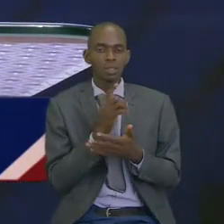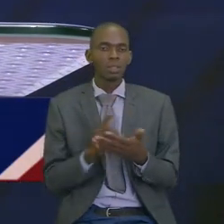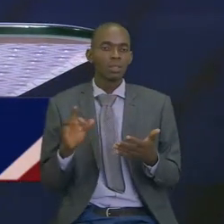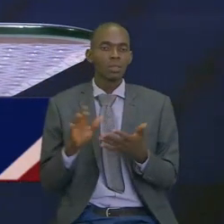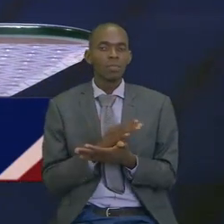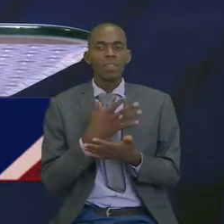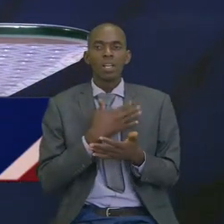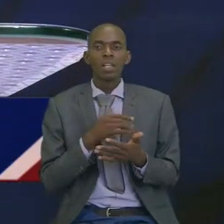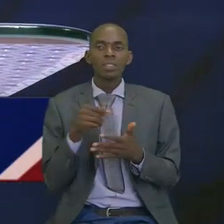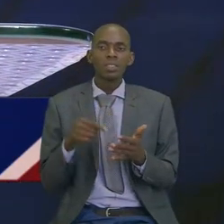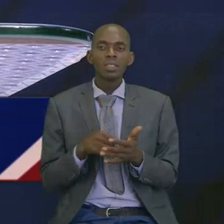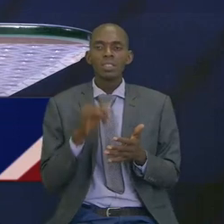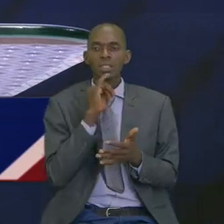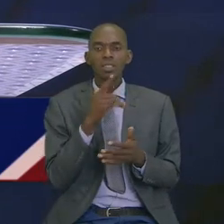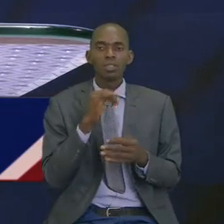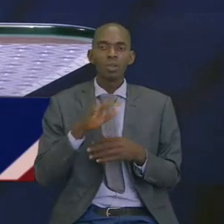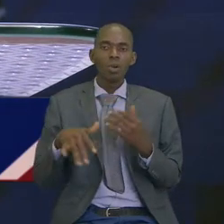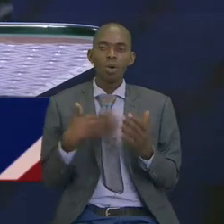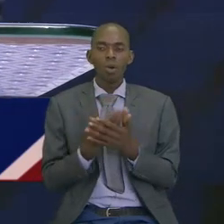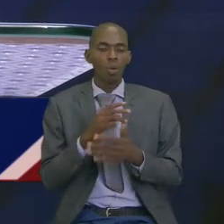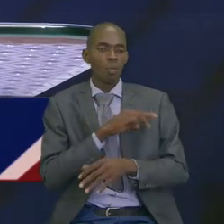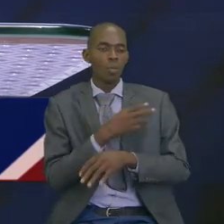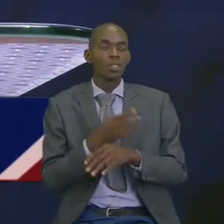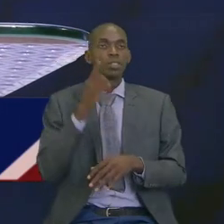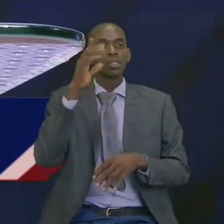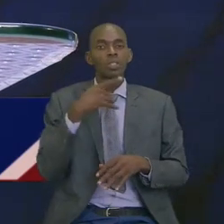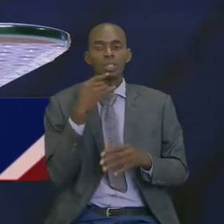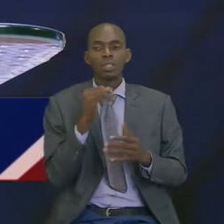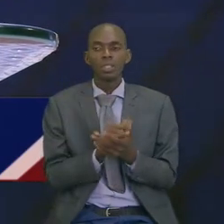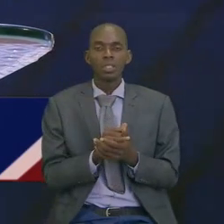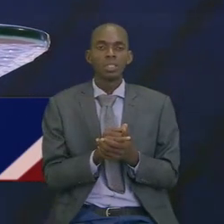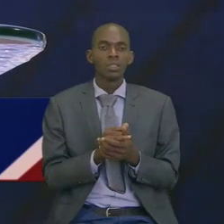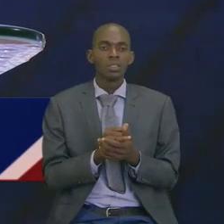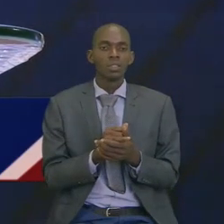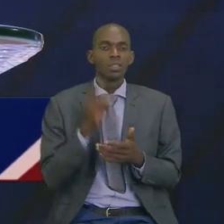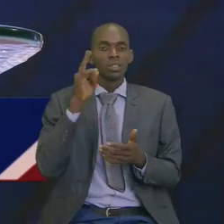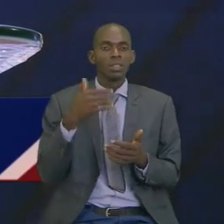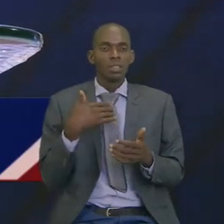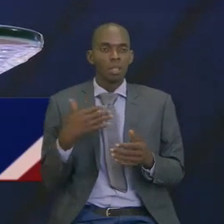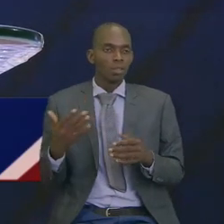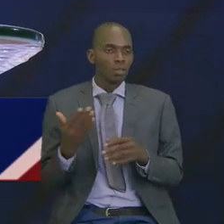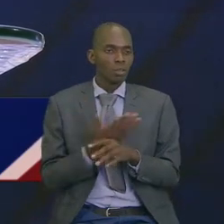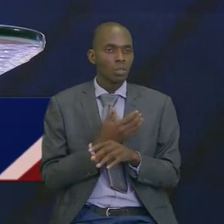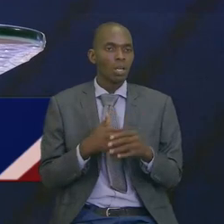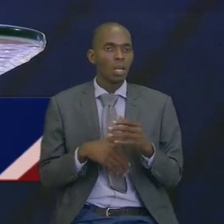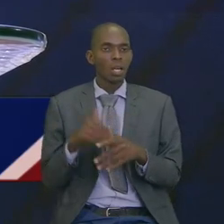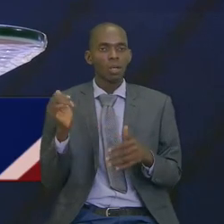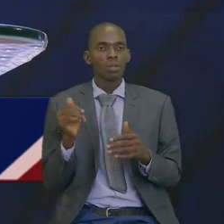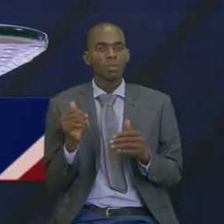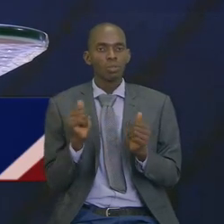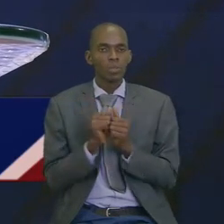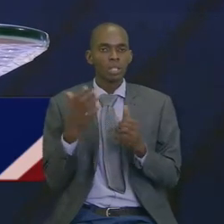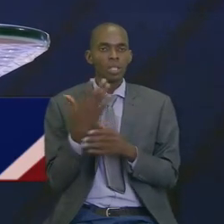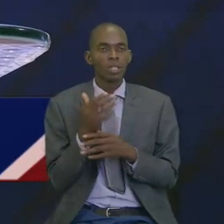and this is the Almighty God. It says, a cut out without hands, which smote the